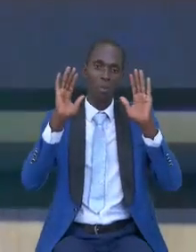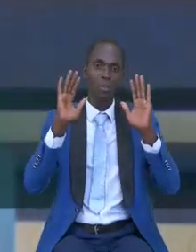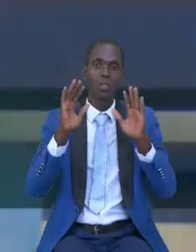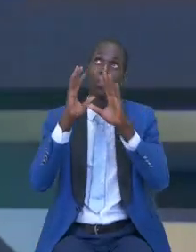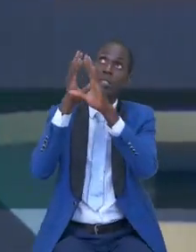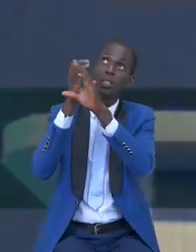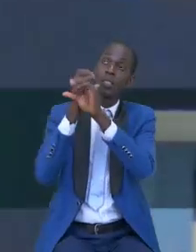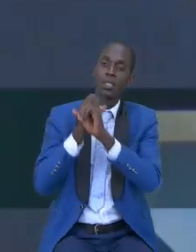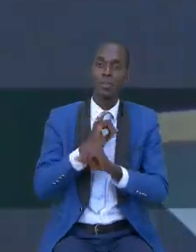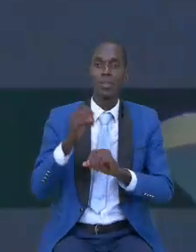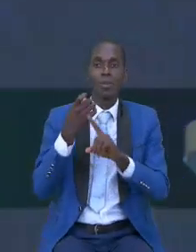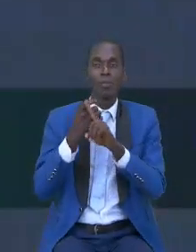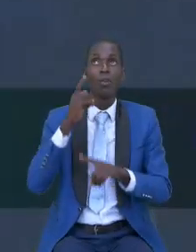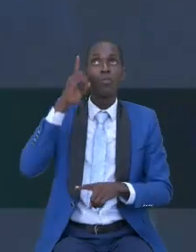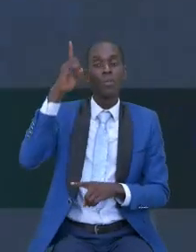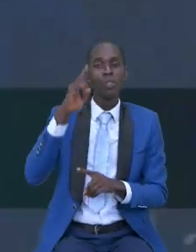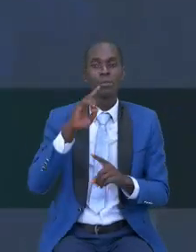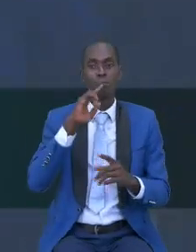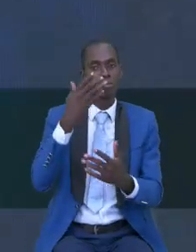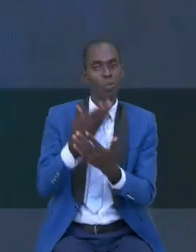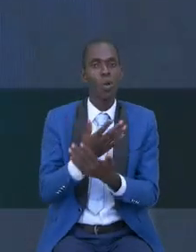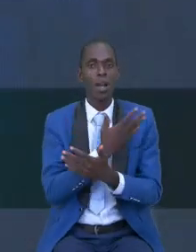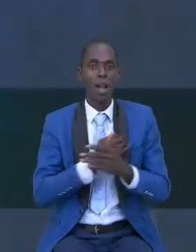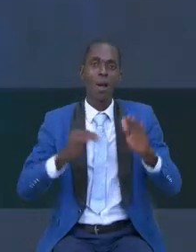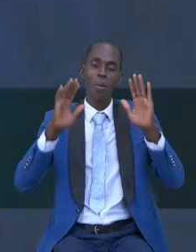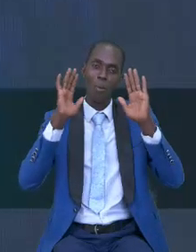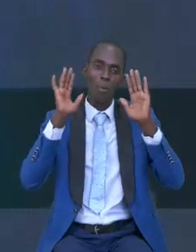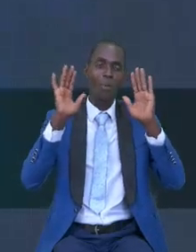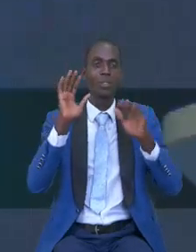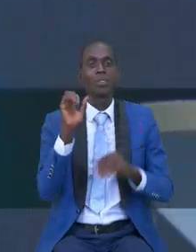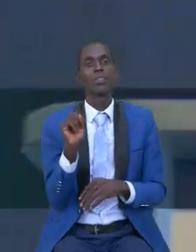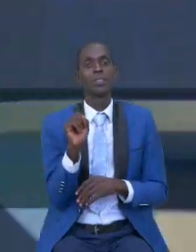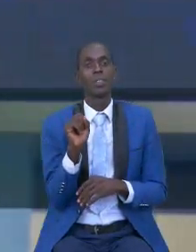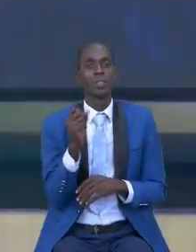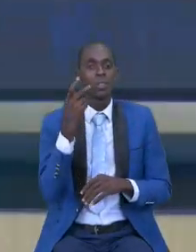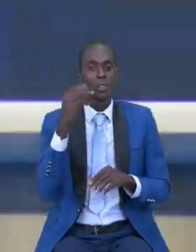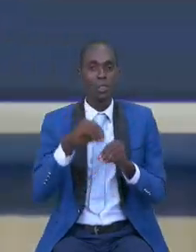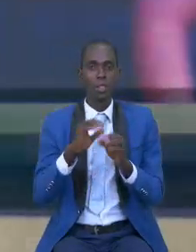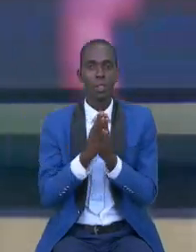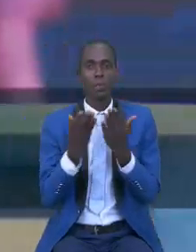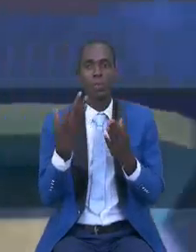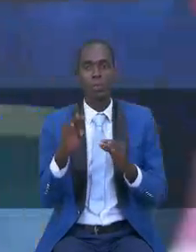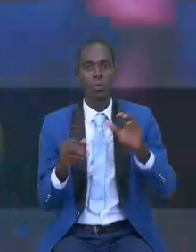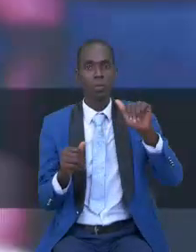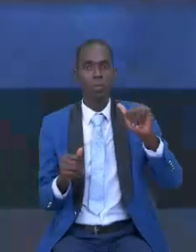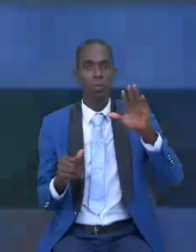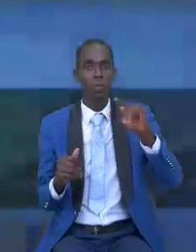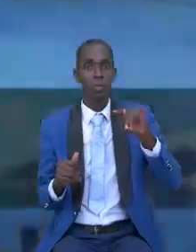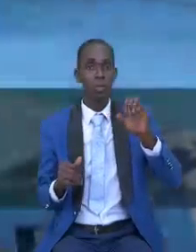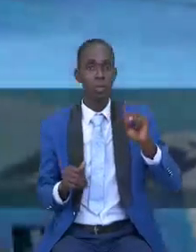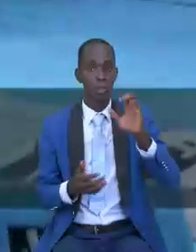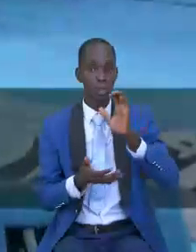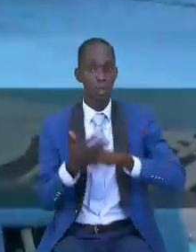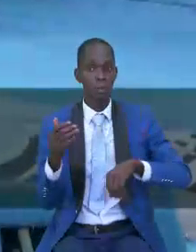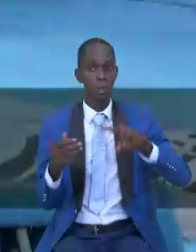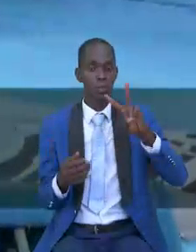from his signs and wonders. Look at Acts chapter 2. In Acts chapter